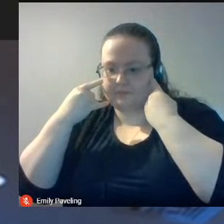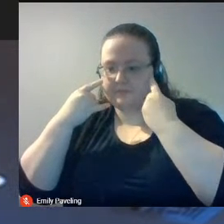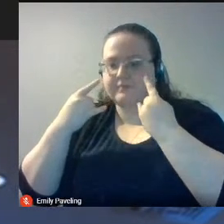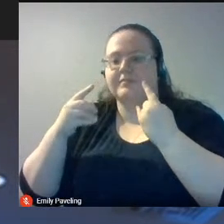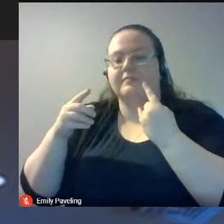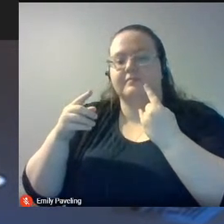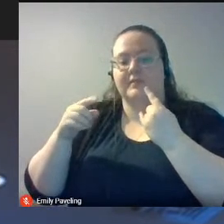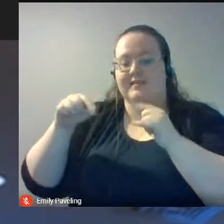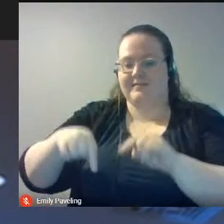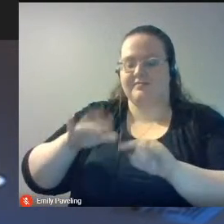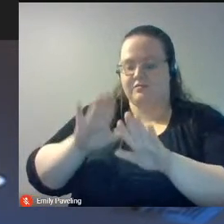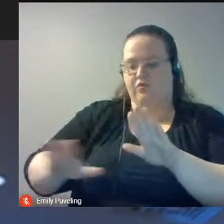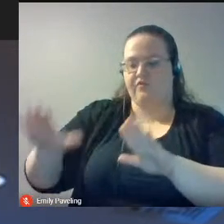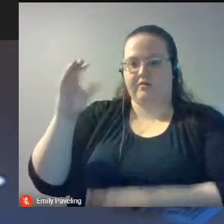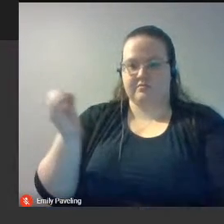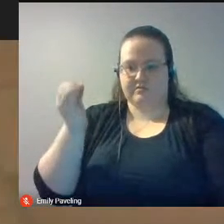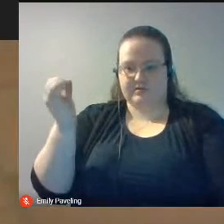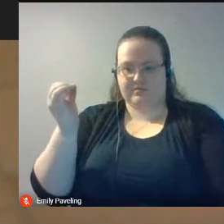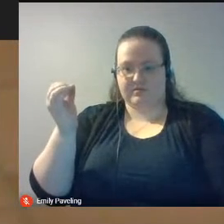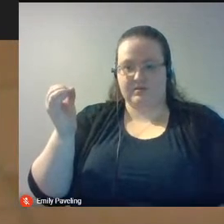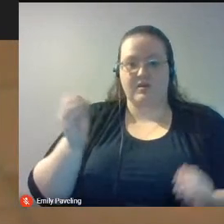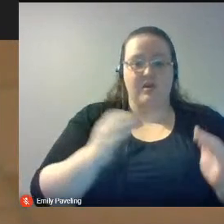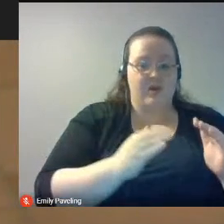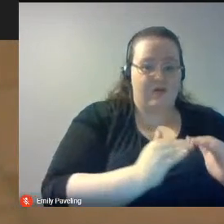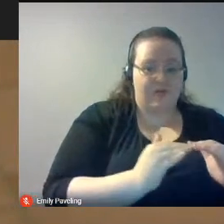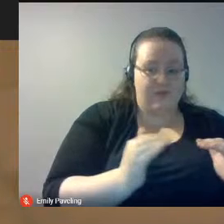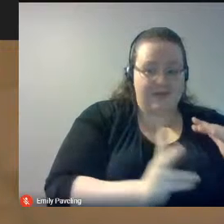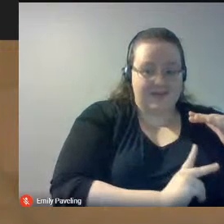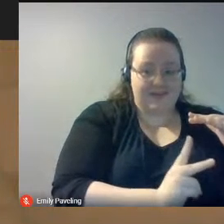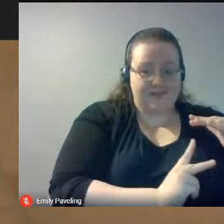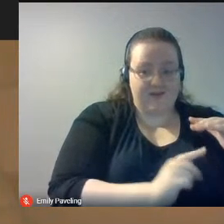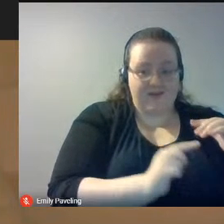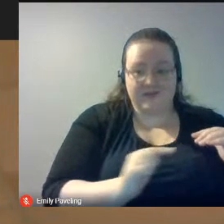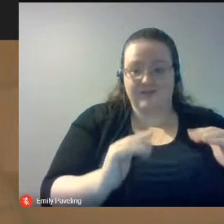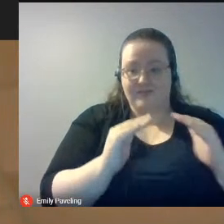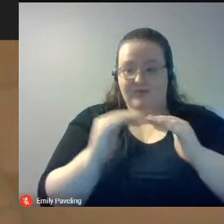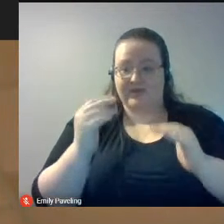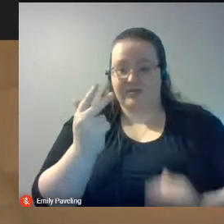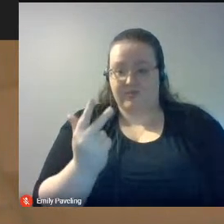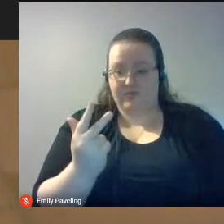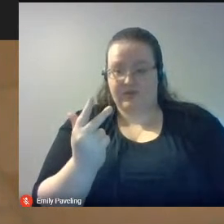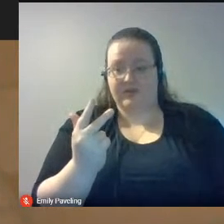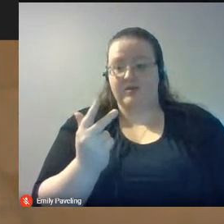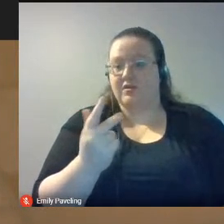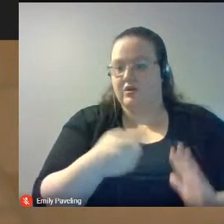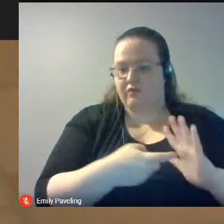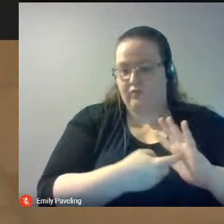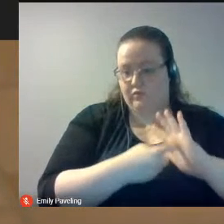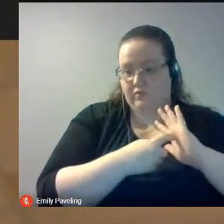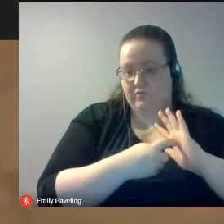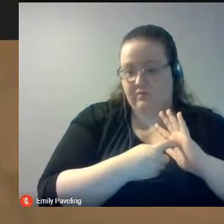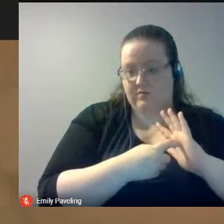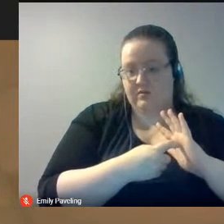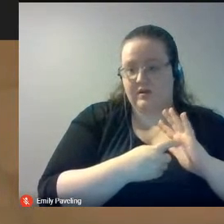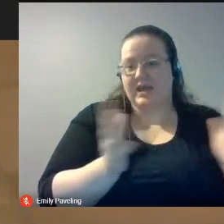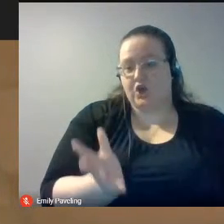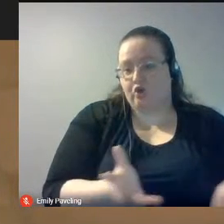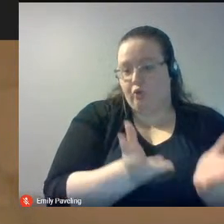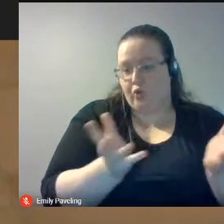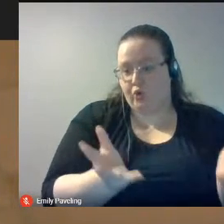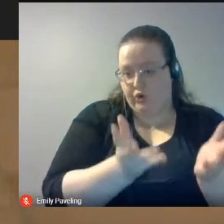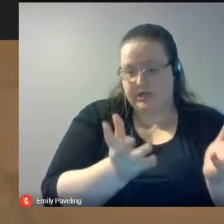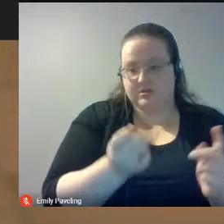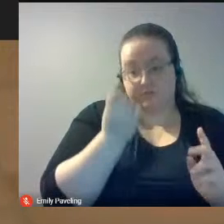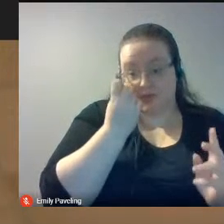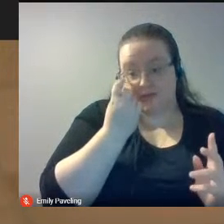encourage students in K to 3 to wear masks in indoor spaces, but reasonable exemptions on the requirement to wear masks